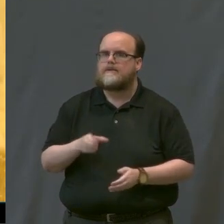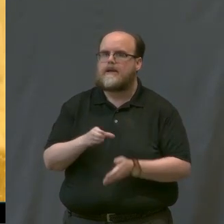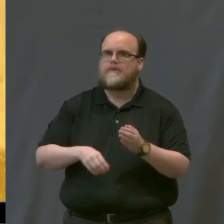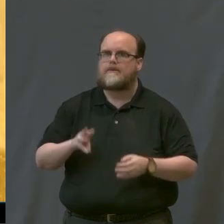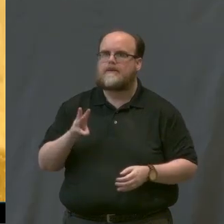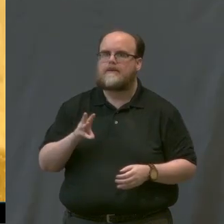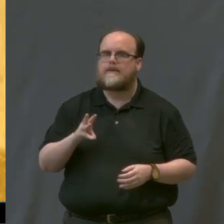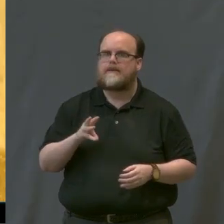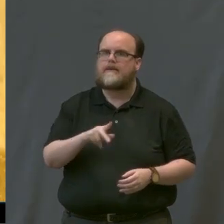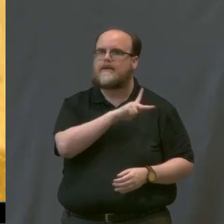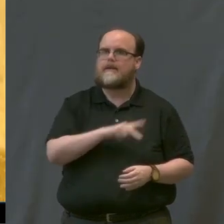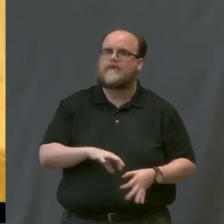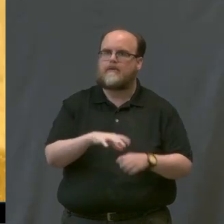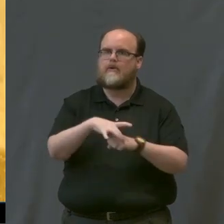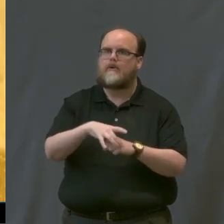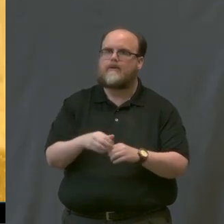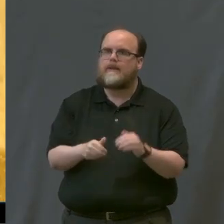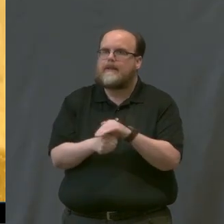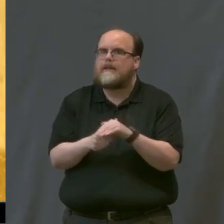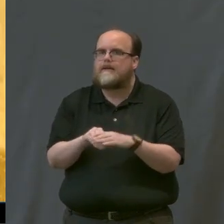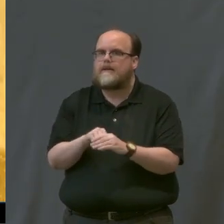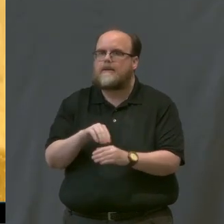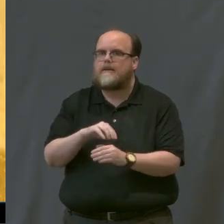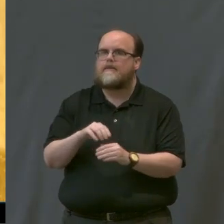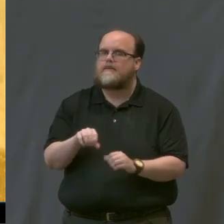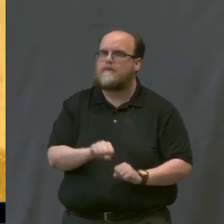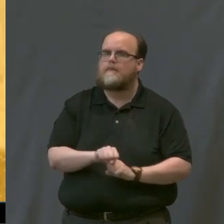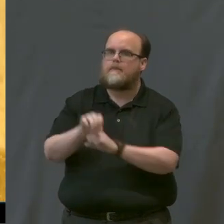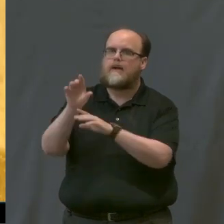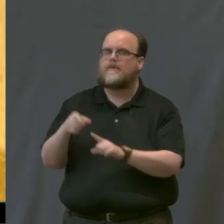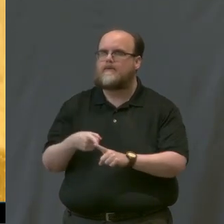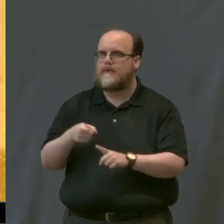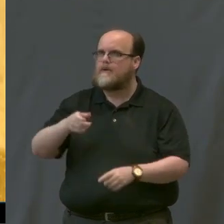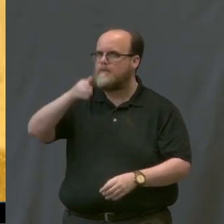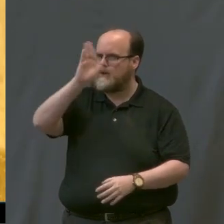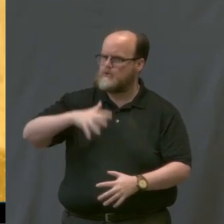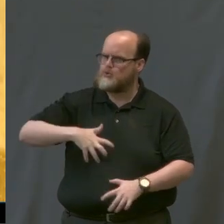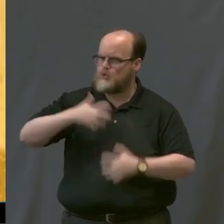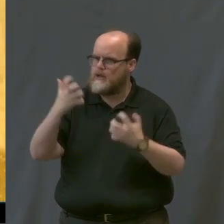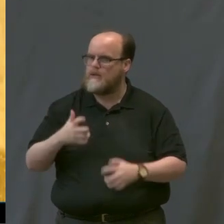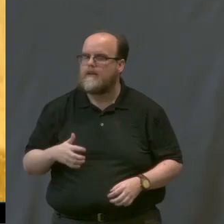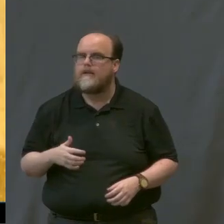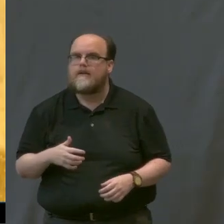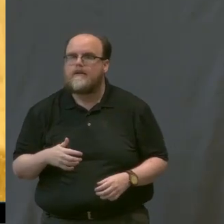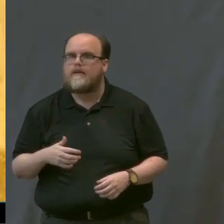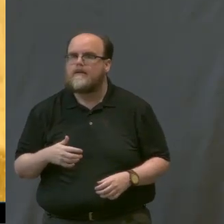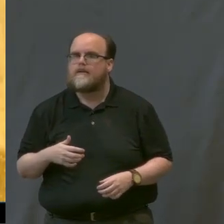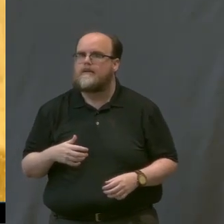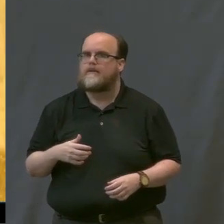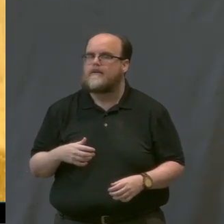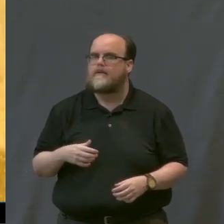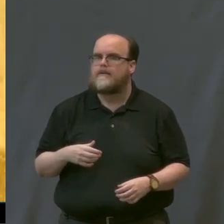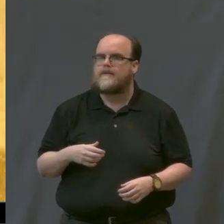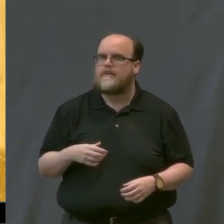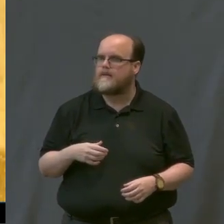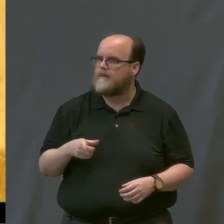kings of the earth hid in mountains. They wanted the mountains to fall upon them to hide them from the wrath of God.